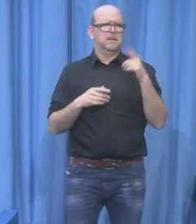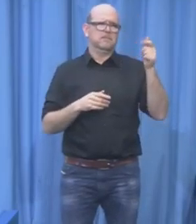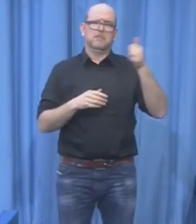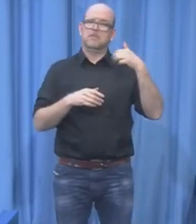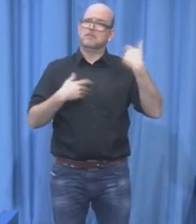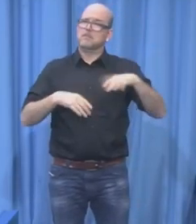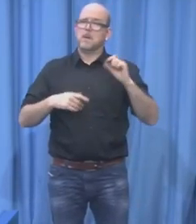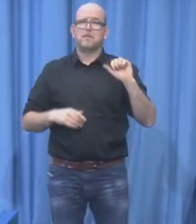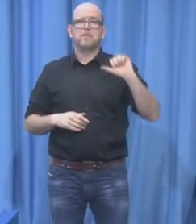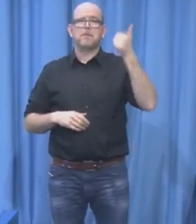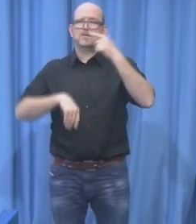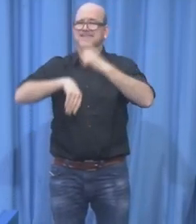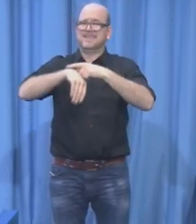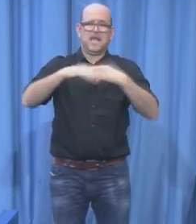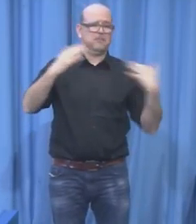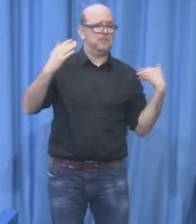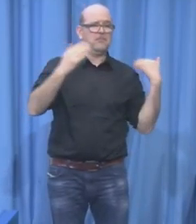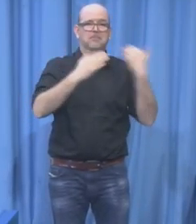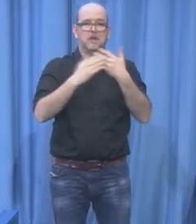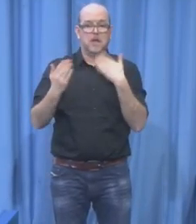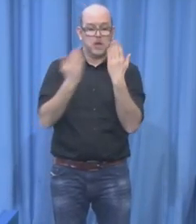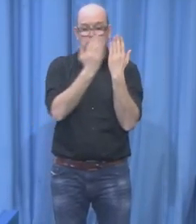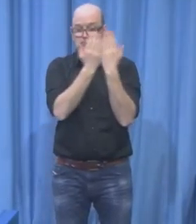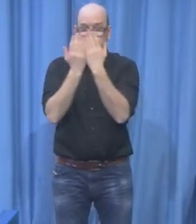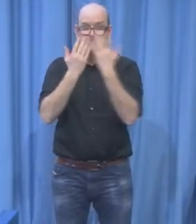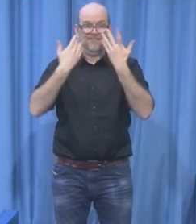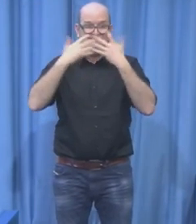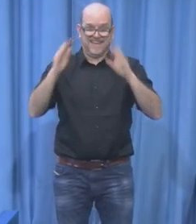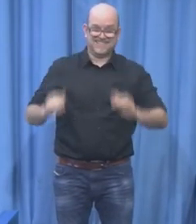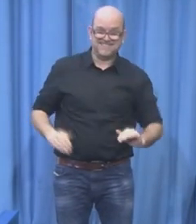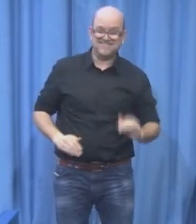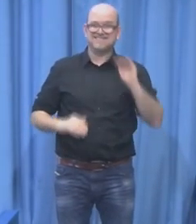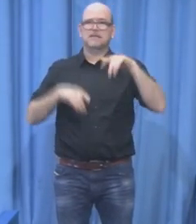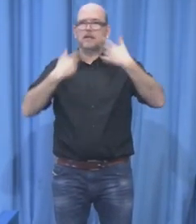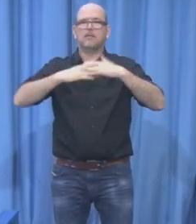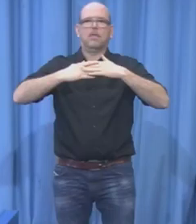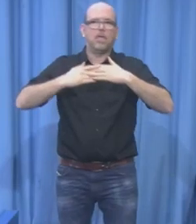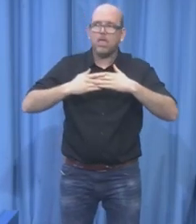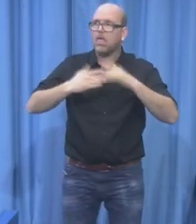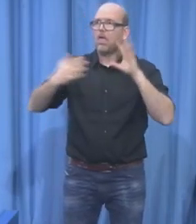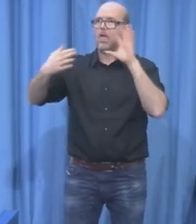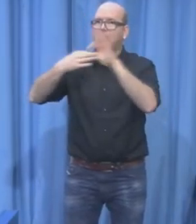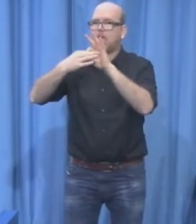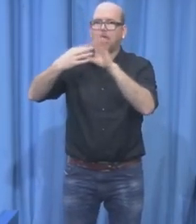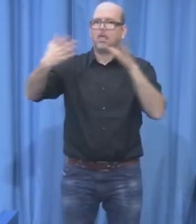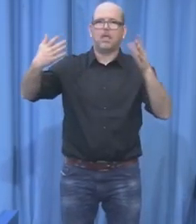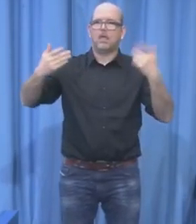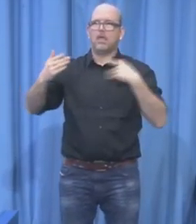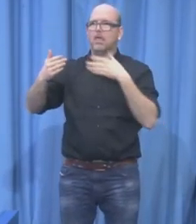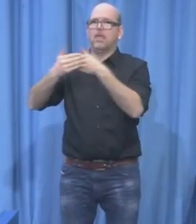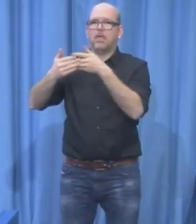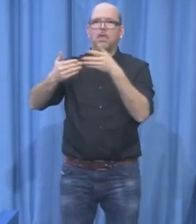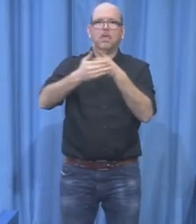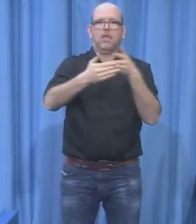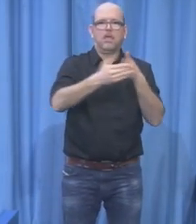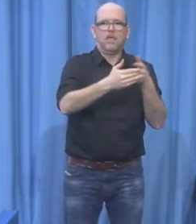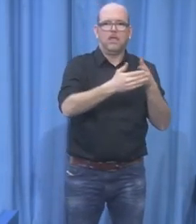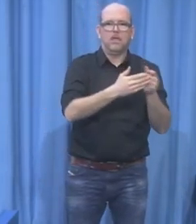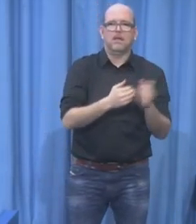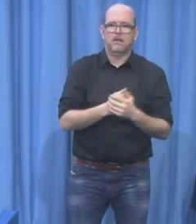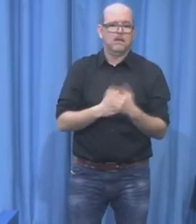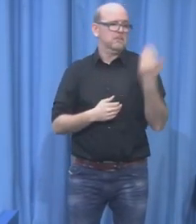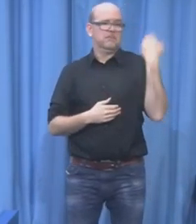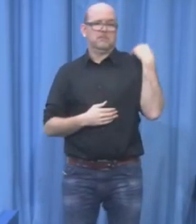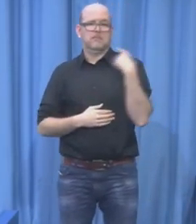program for students. So they get to build skills, they get to have the experience of working for